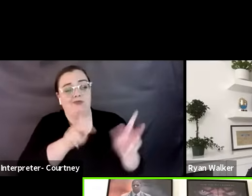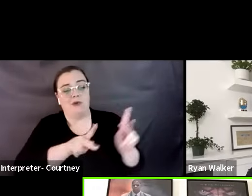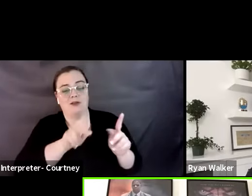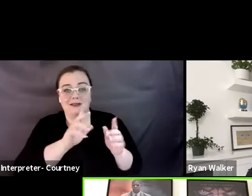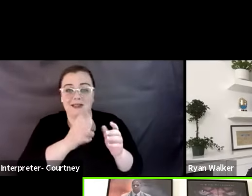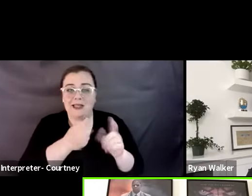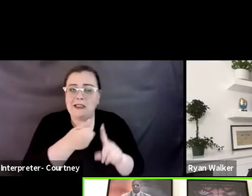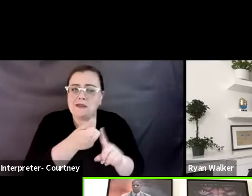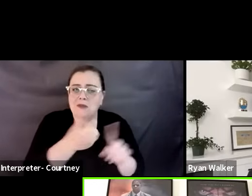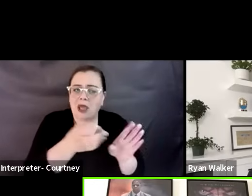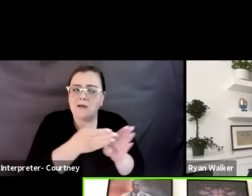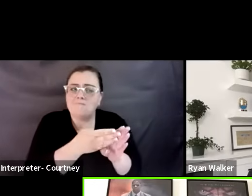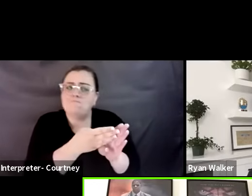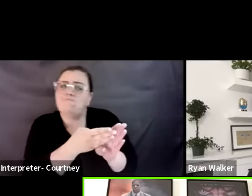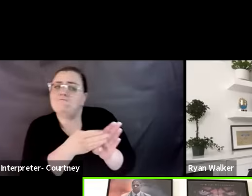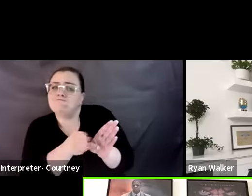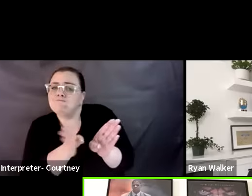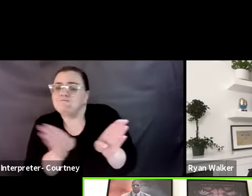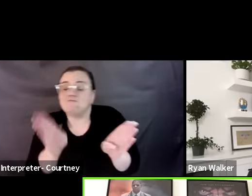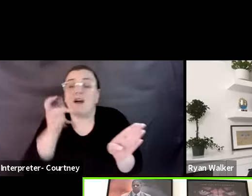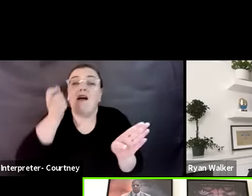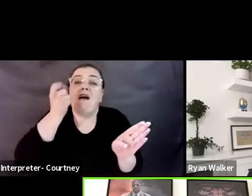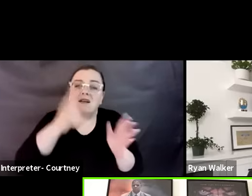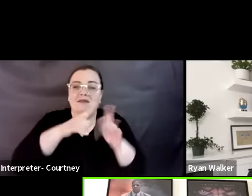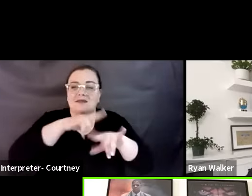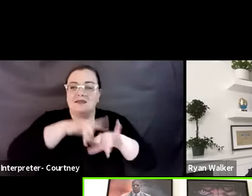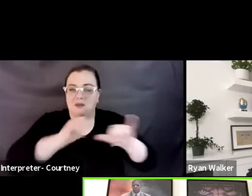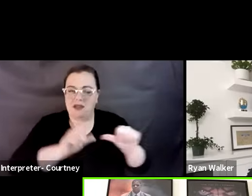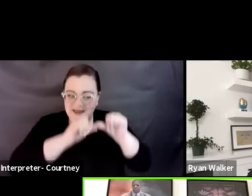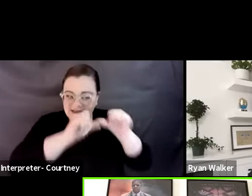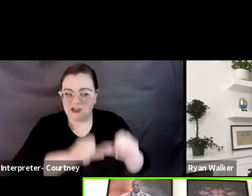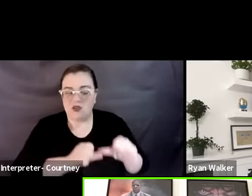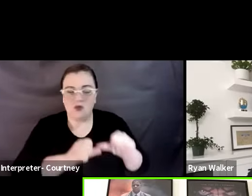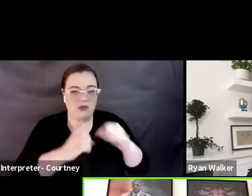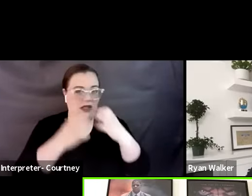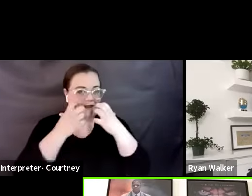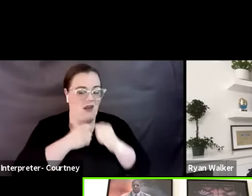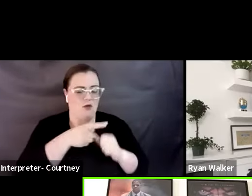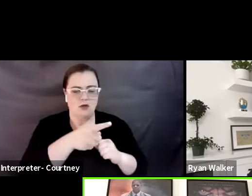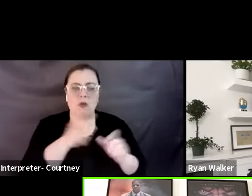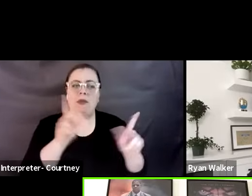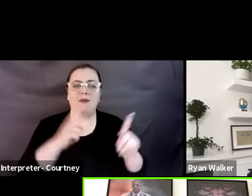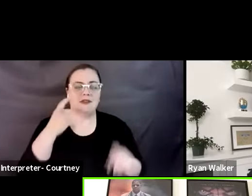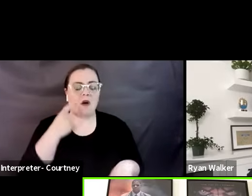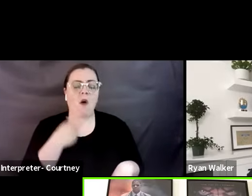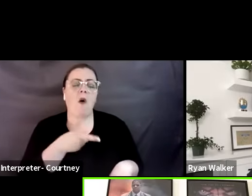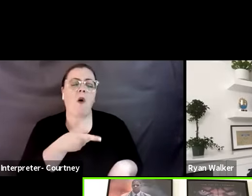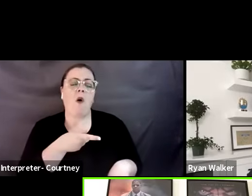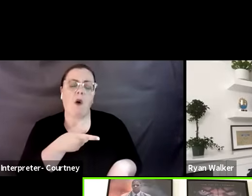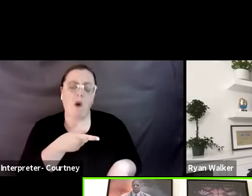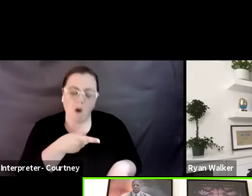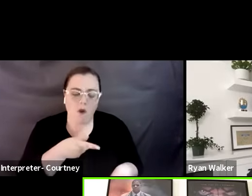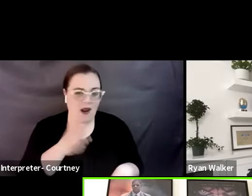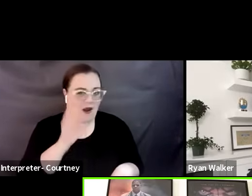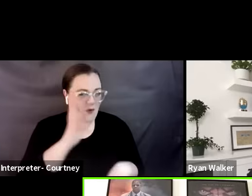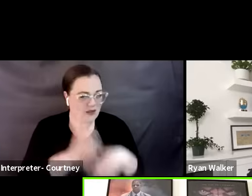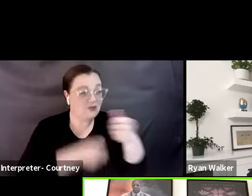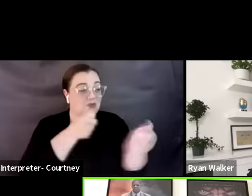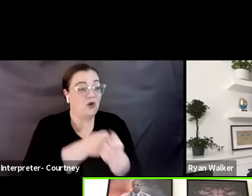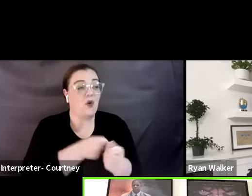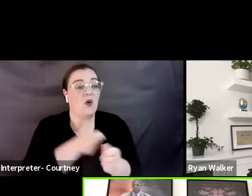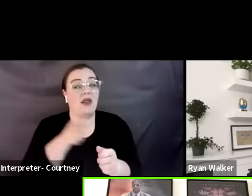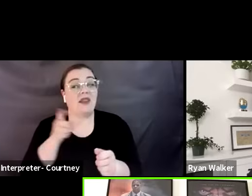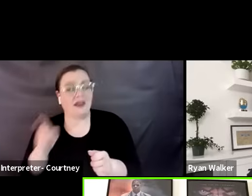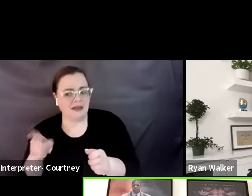at the same time, continue that value so that people will go, yeah, I'll support that because she's also great in this and also great